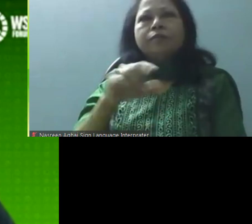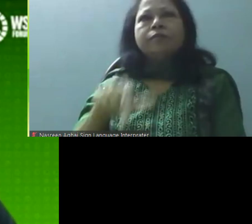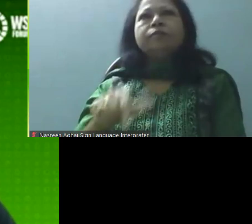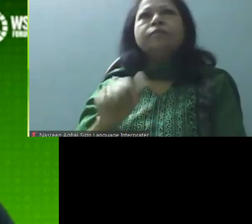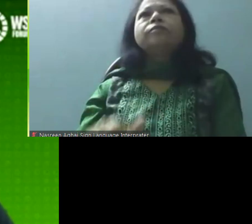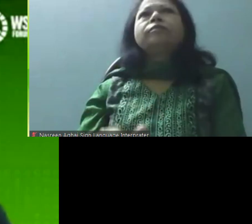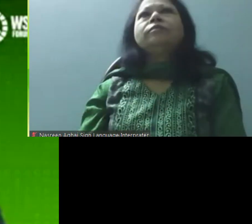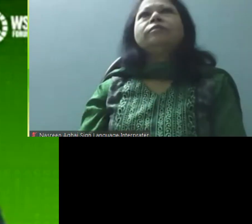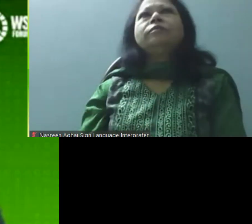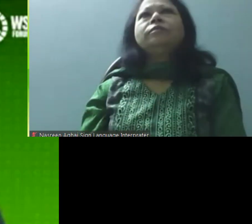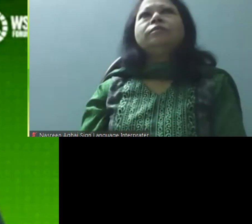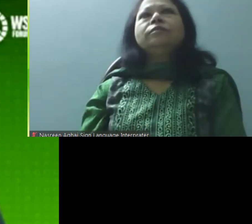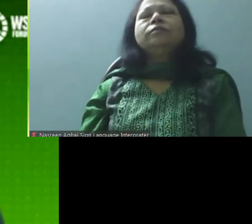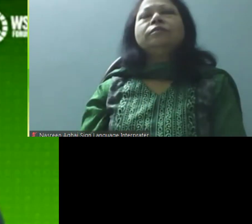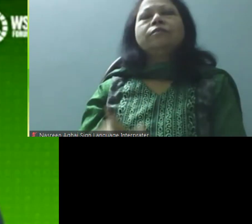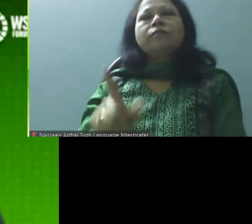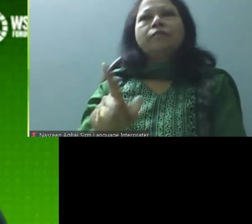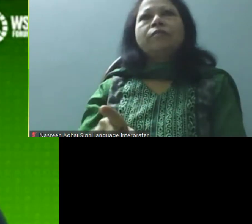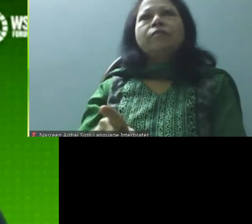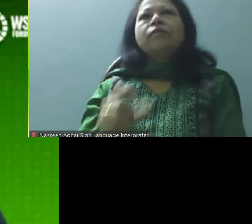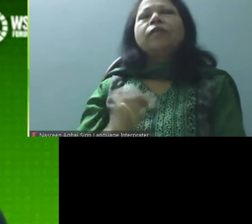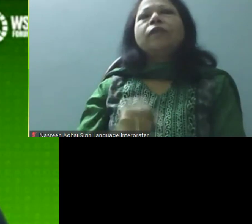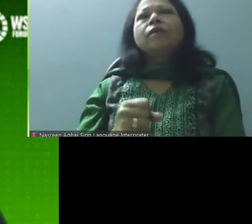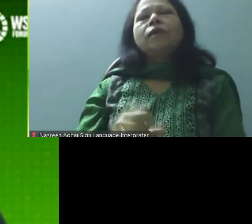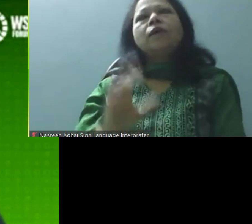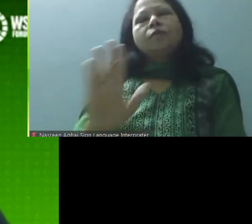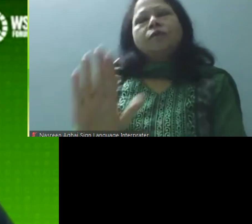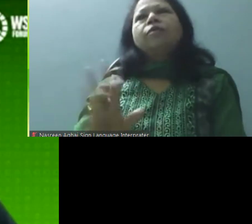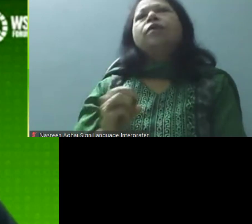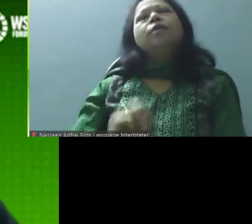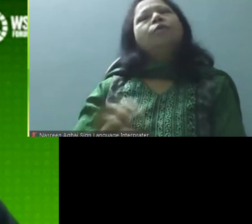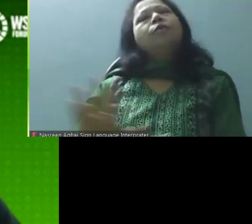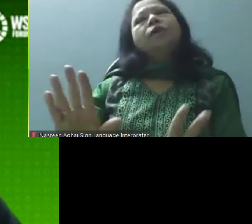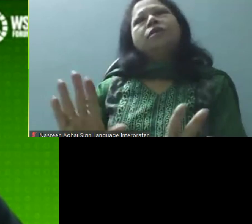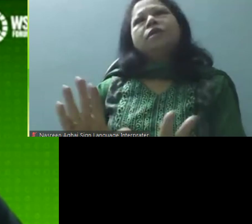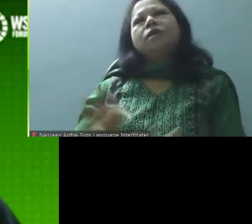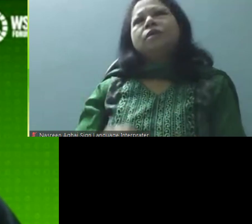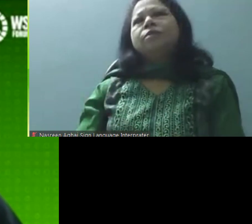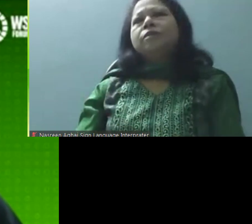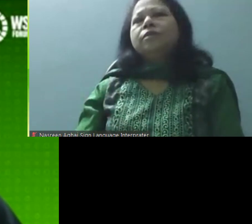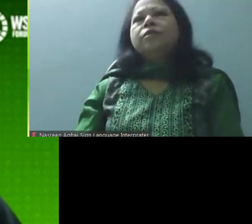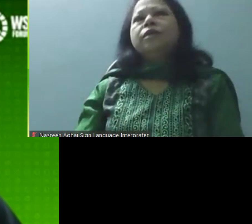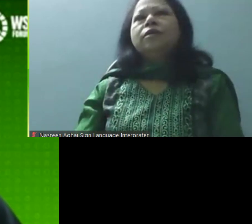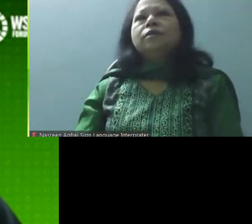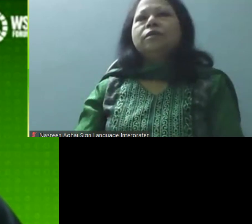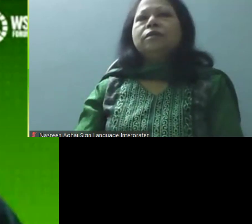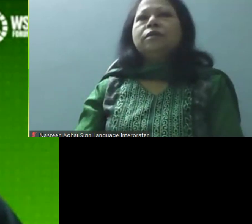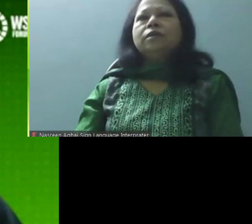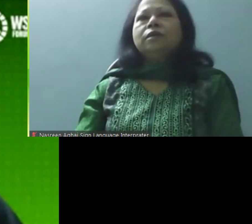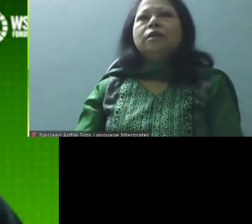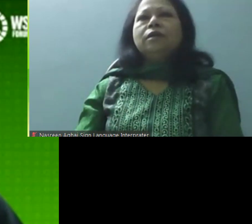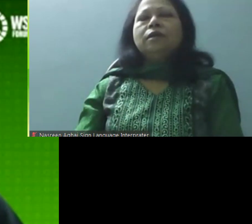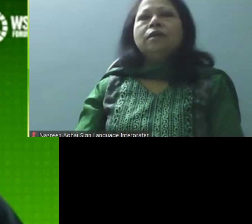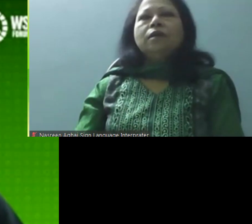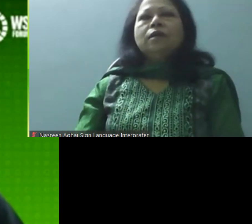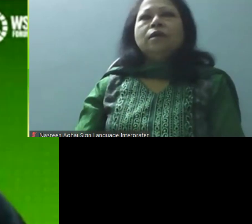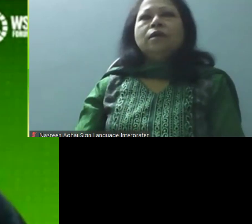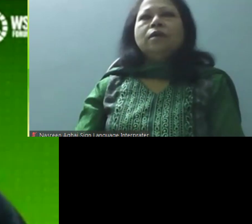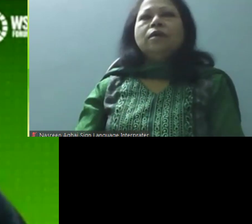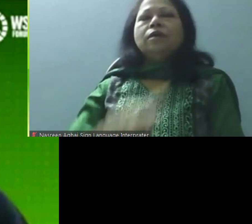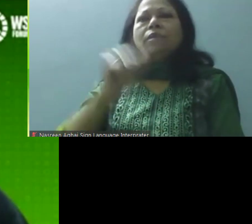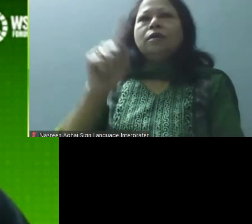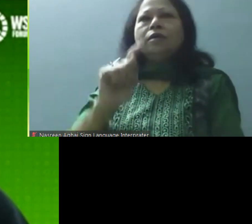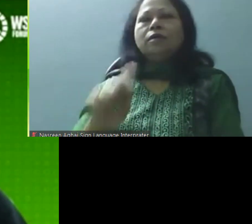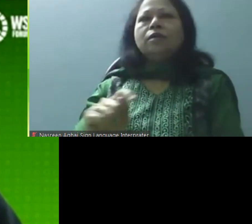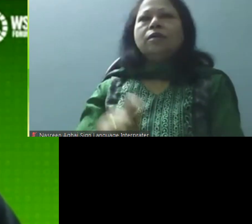be funded, this should be driven, this should be made available. Yeah. Going to cut you there because a question has come in,